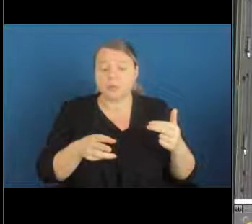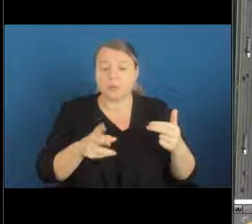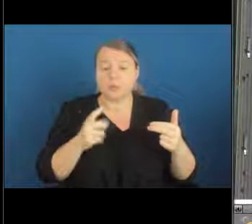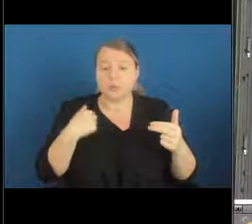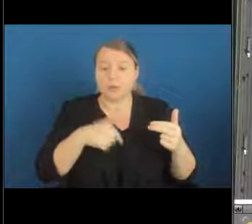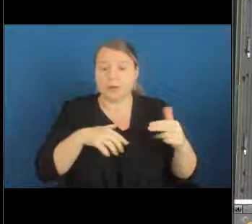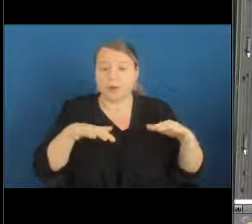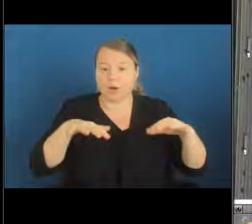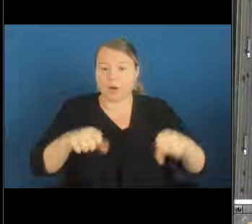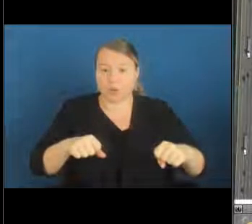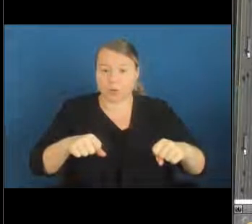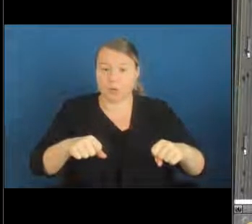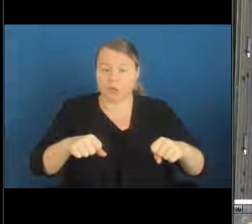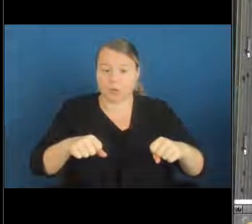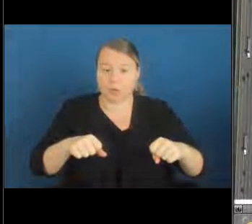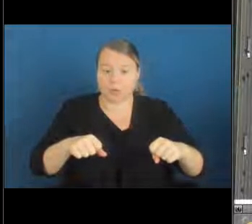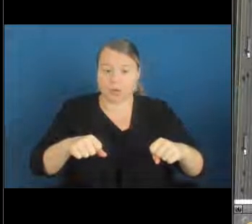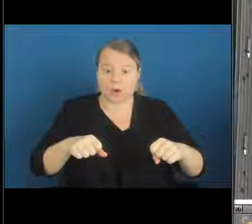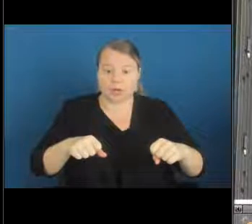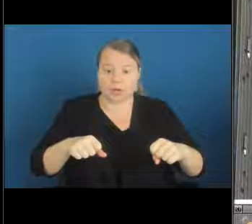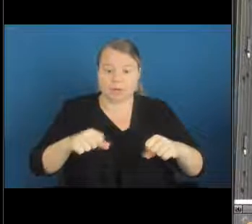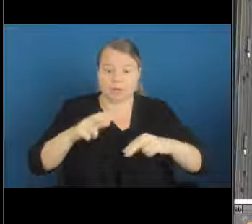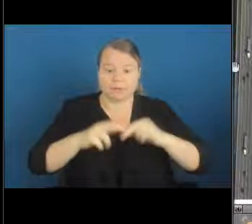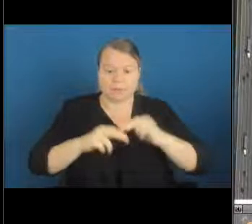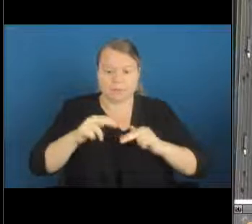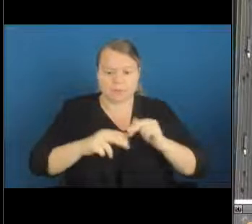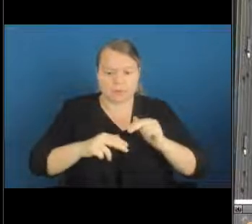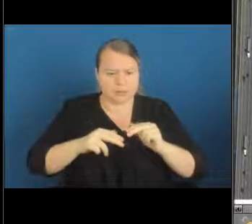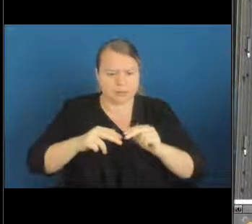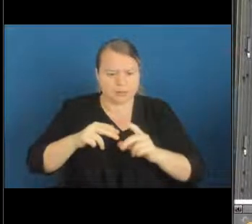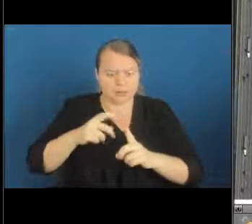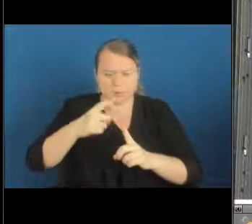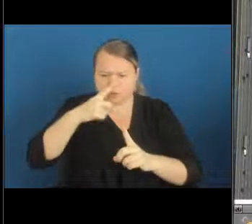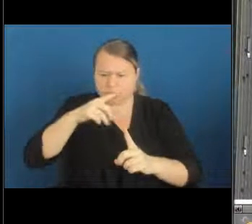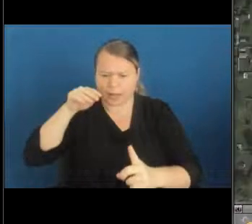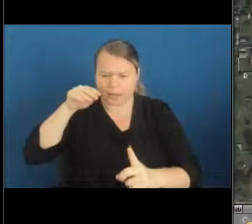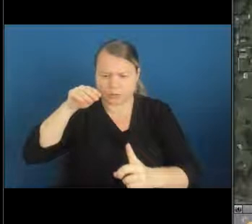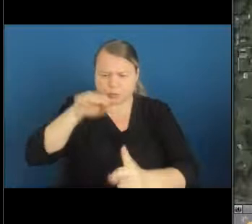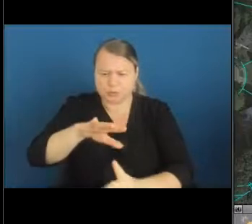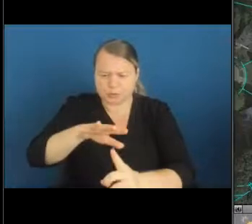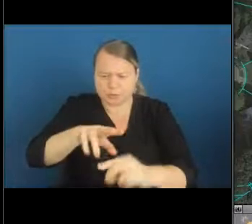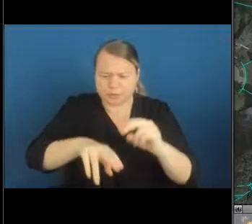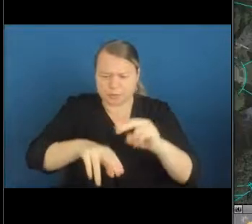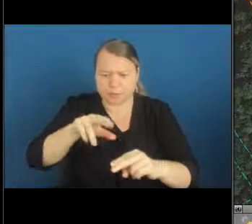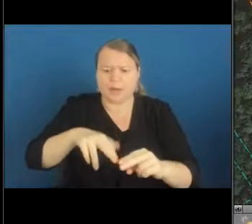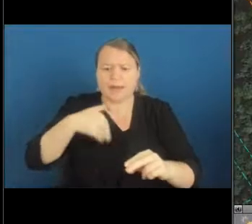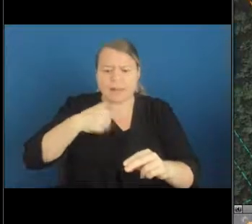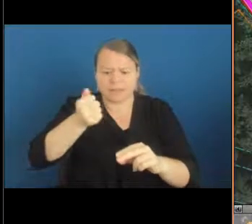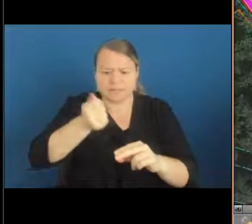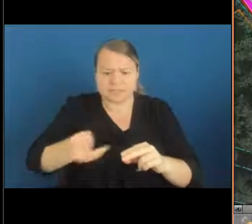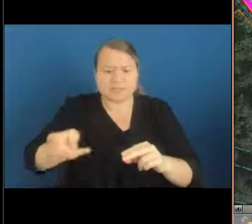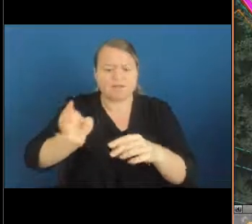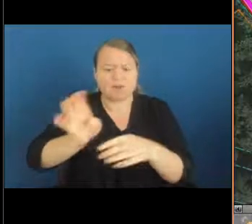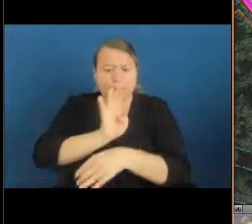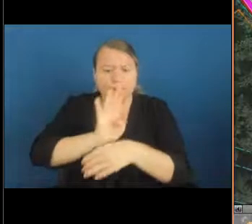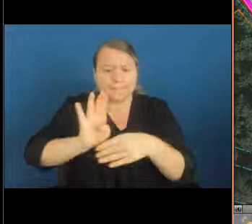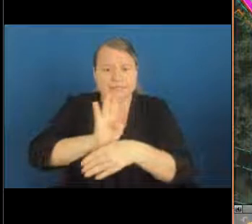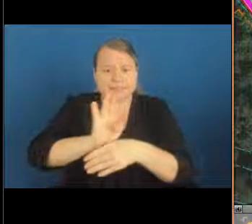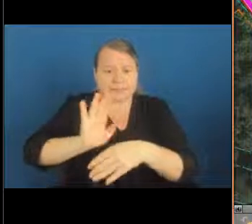acquiring that building. If we can focus in on that building, and it does have several businesses inside